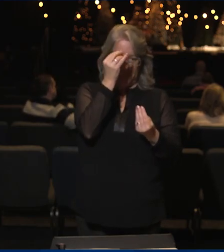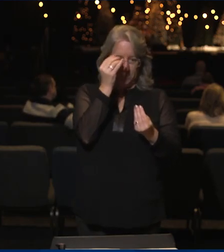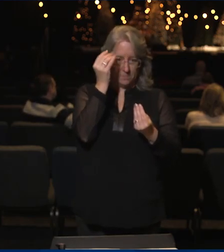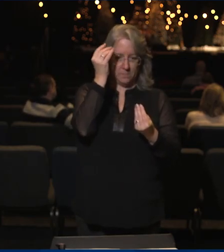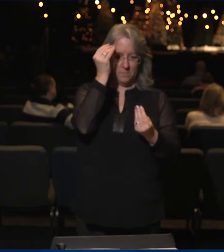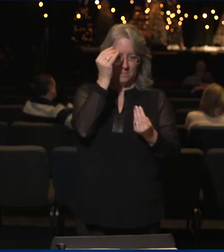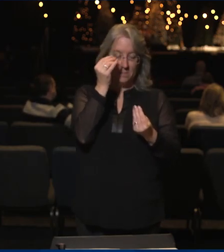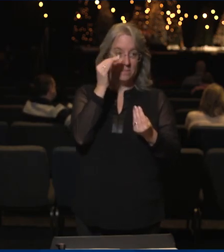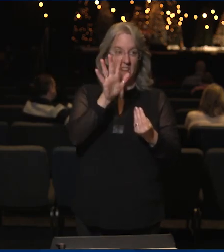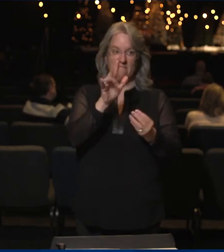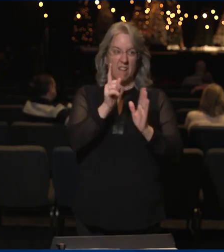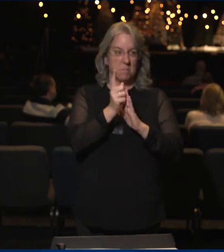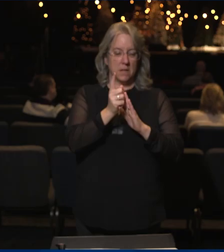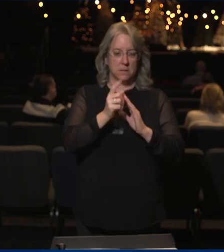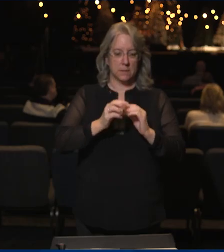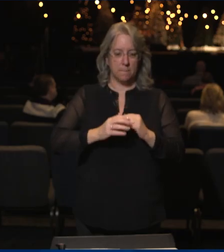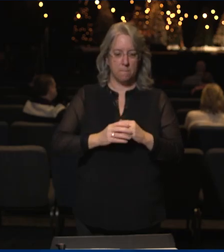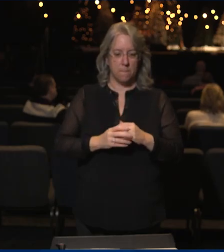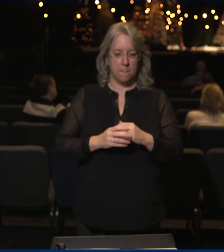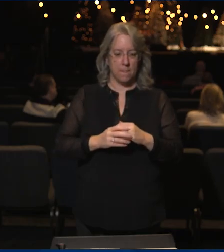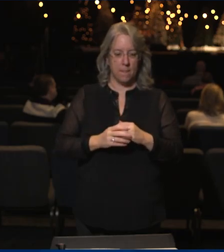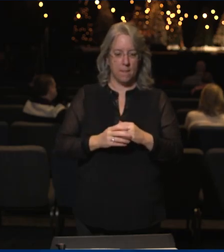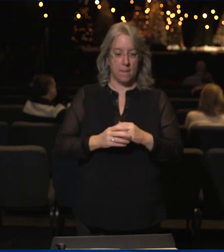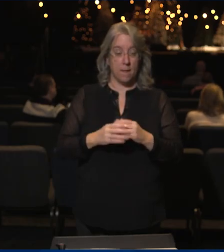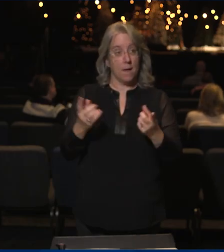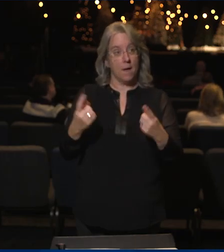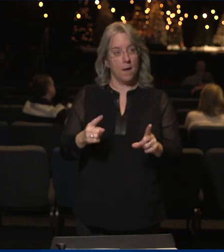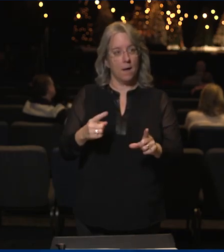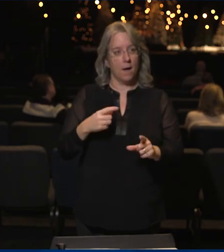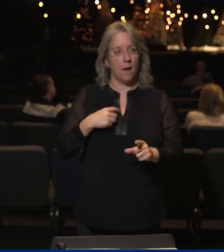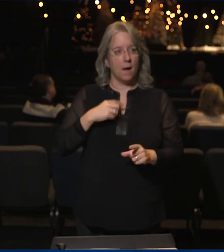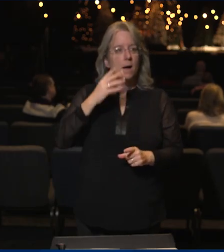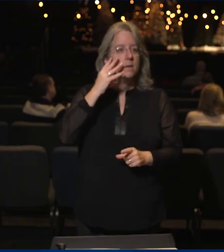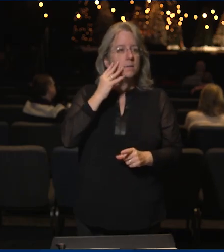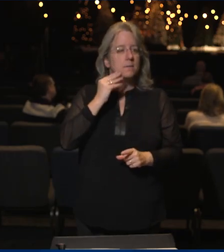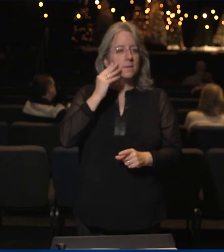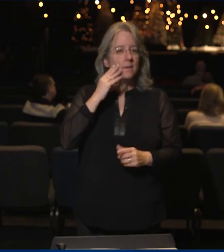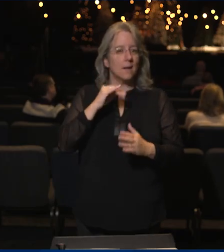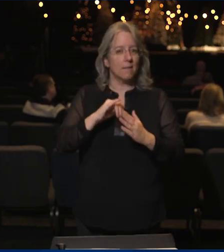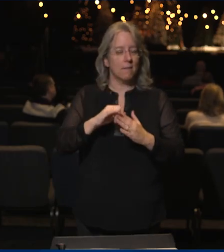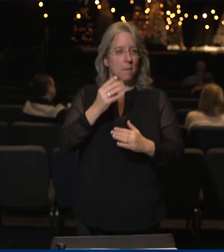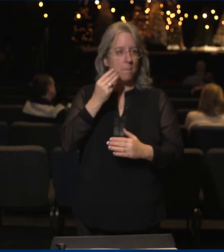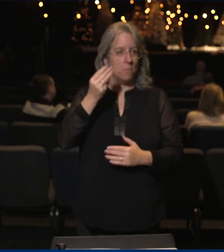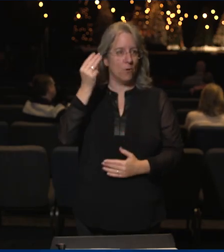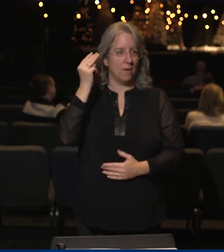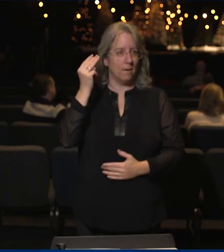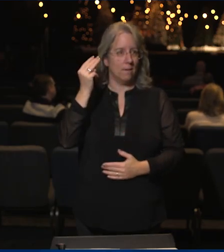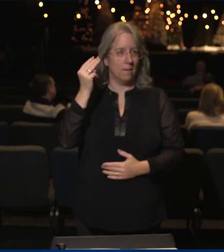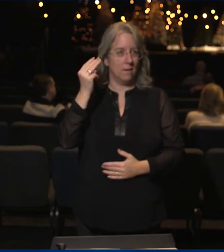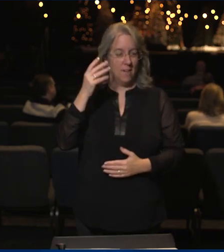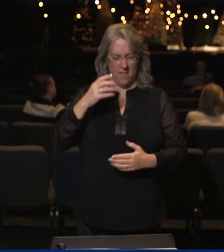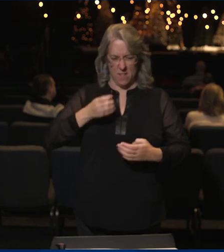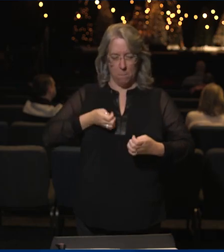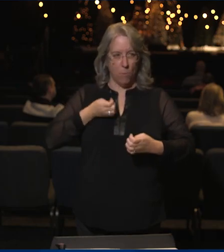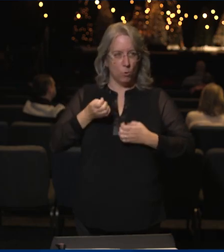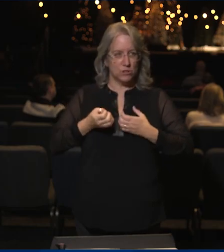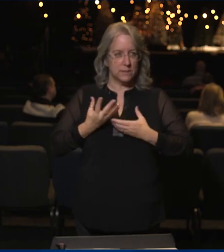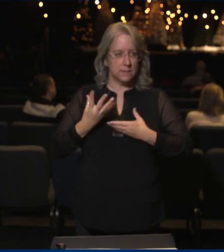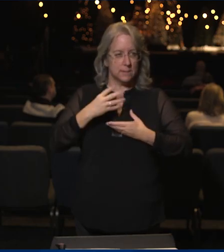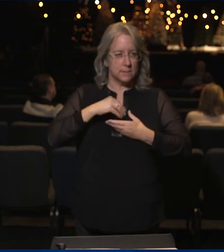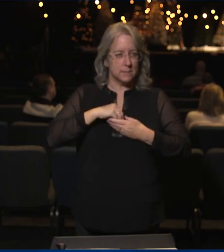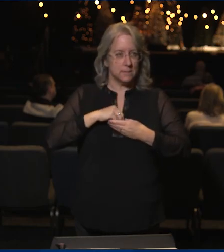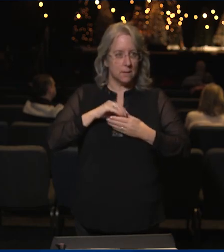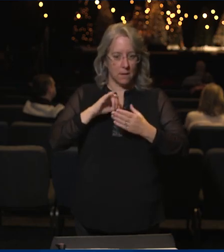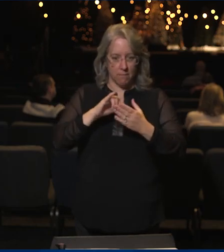to experience that memory again and all of the emotions of that memory. And I remember